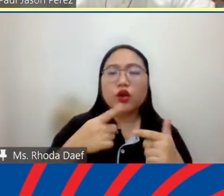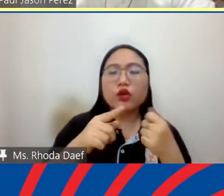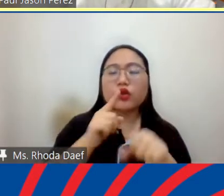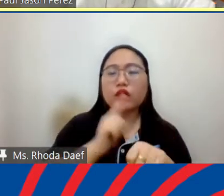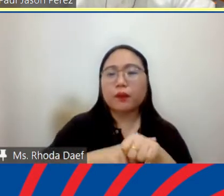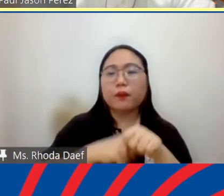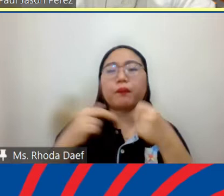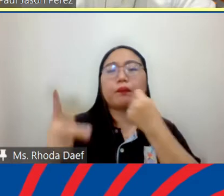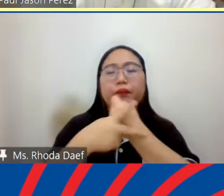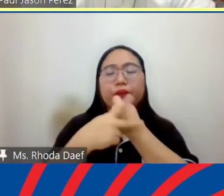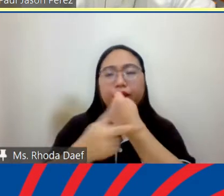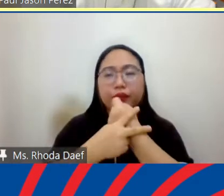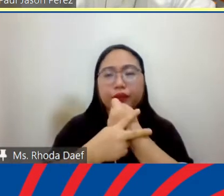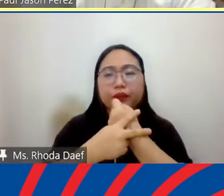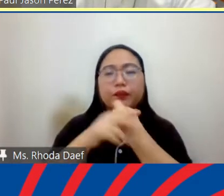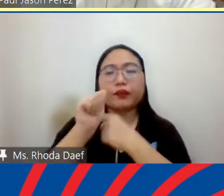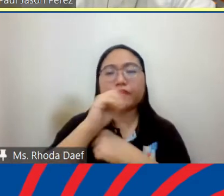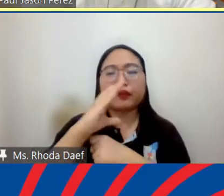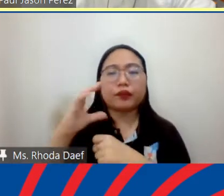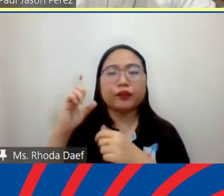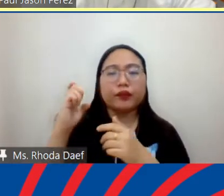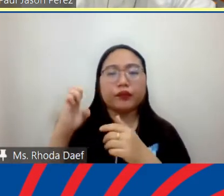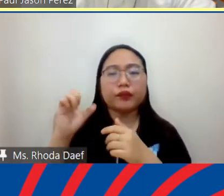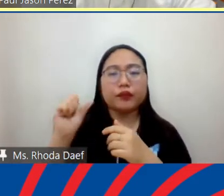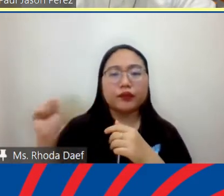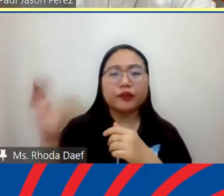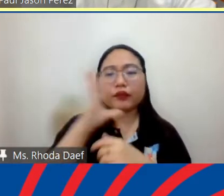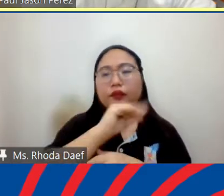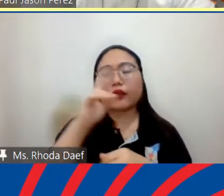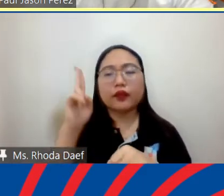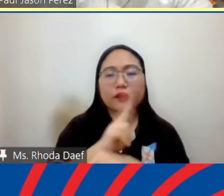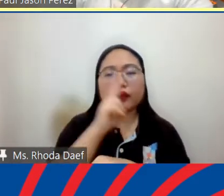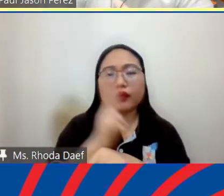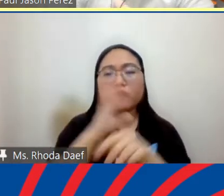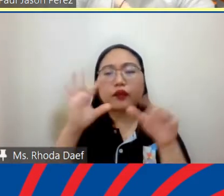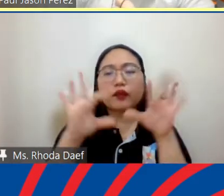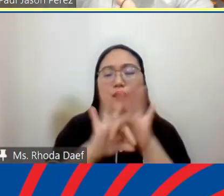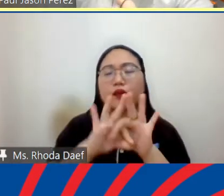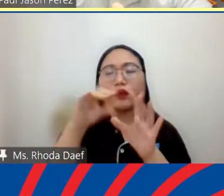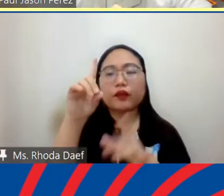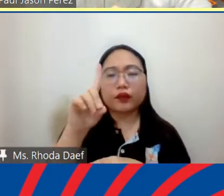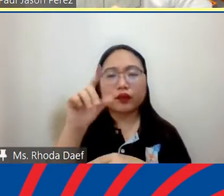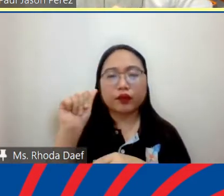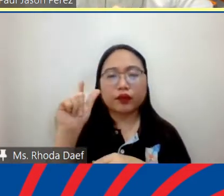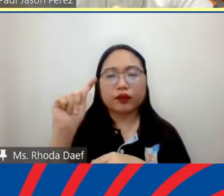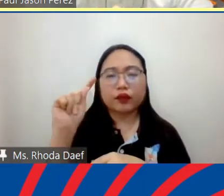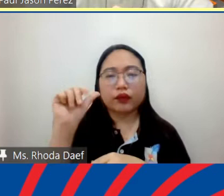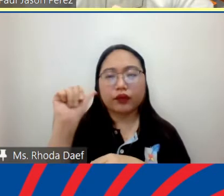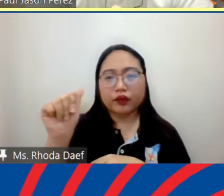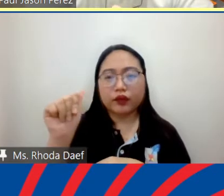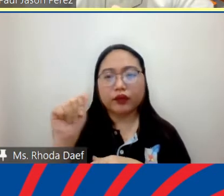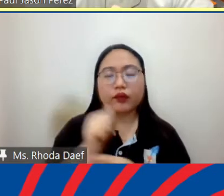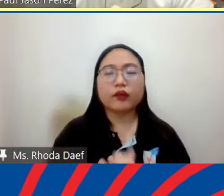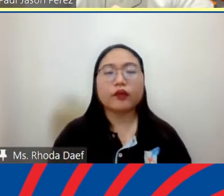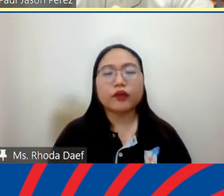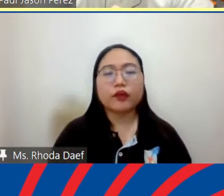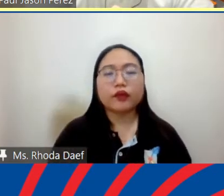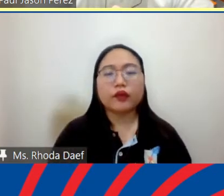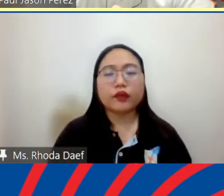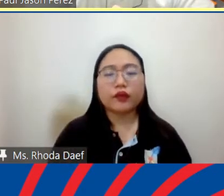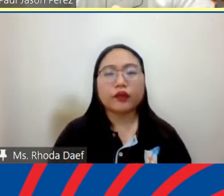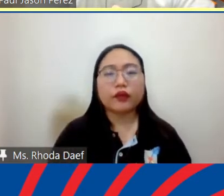preservation, access, and use of data. That is another